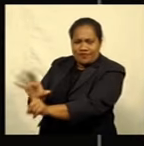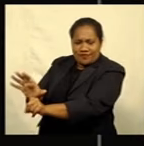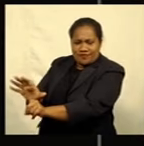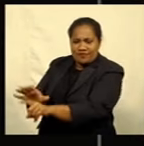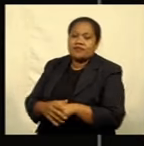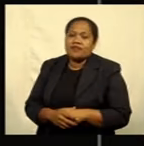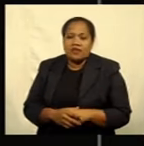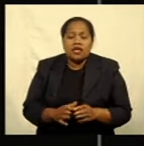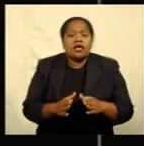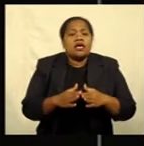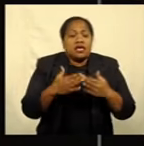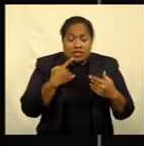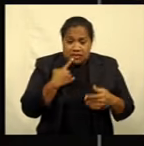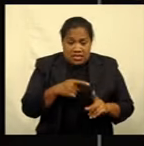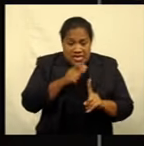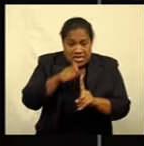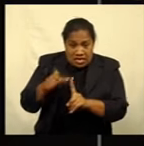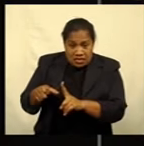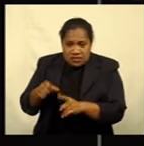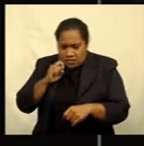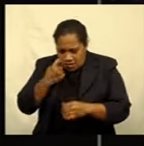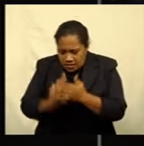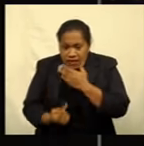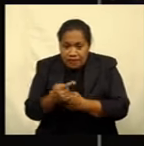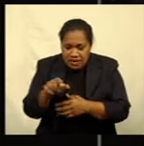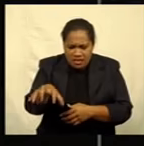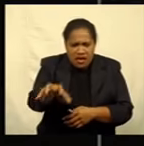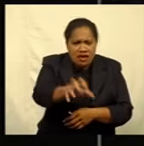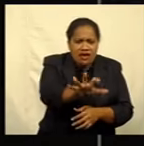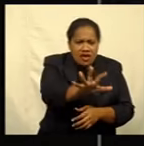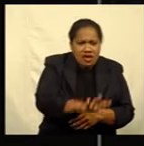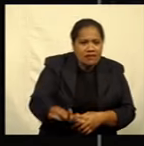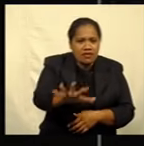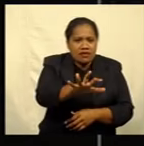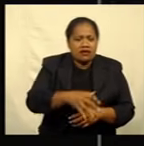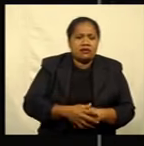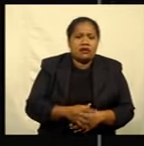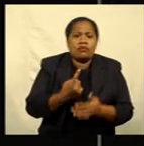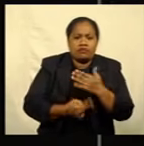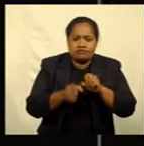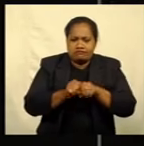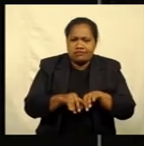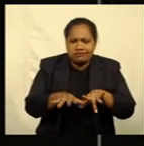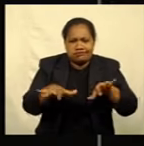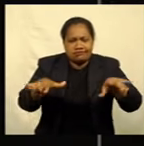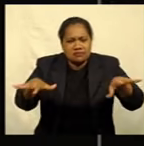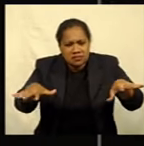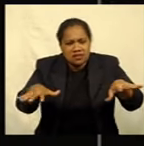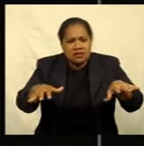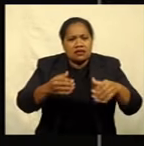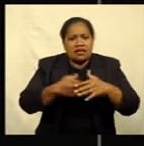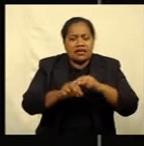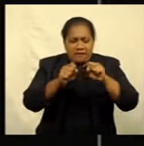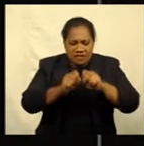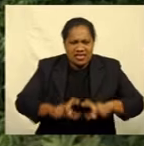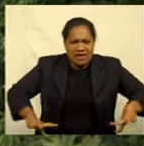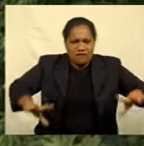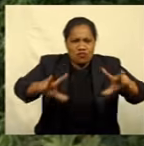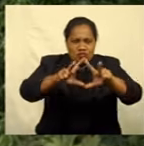the cases were bound to emerge in these areas given the gravity of widespread transmission in Vitilevu.